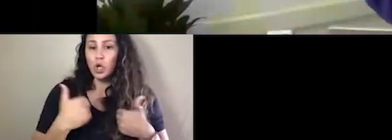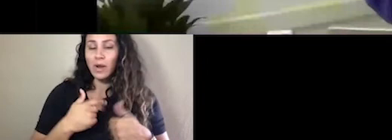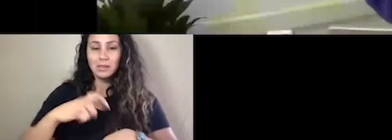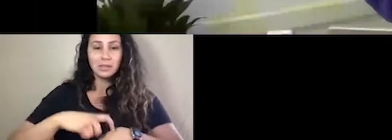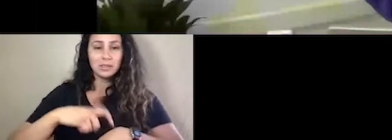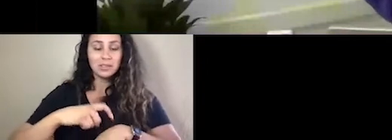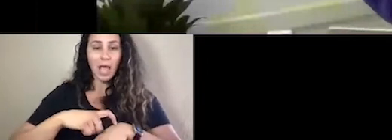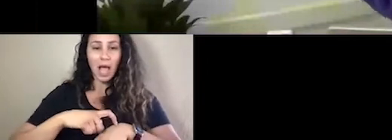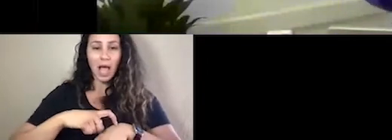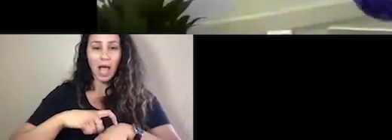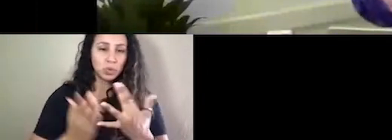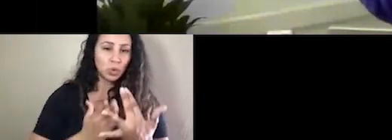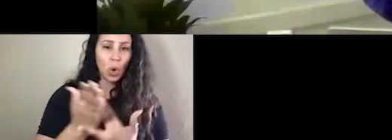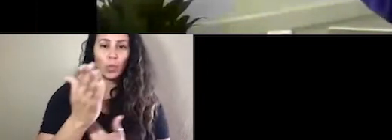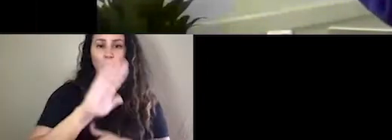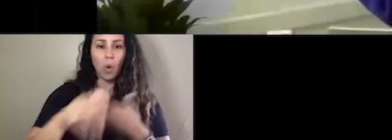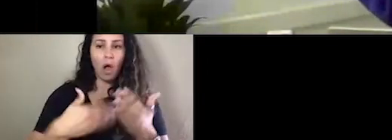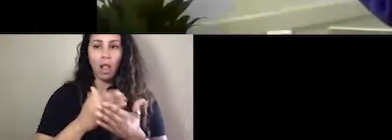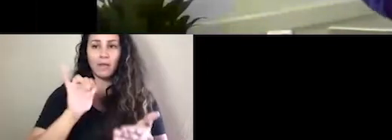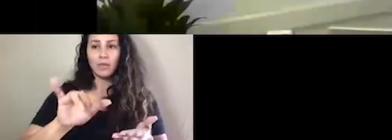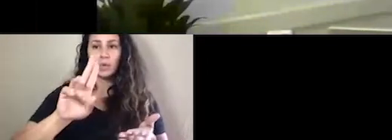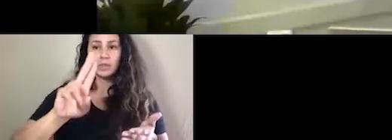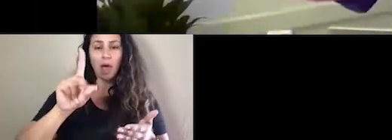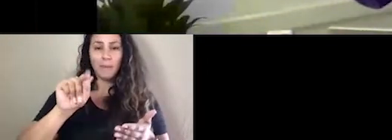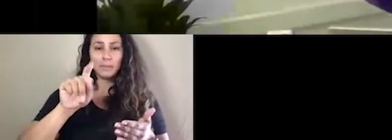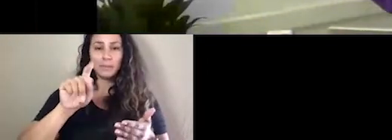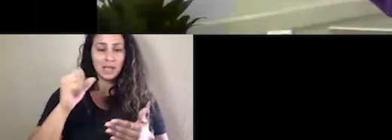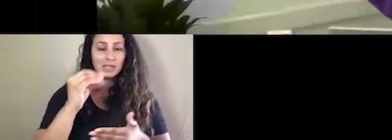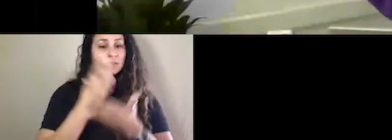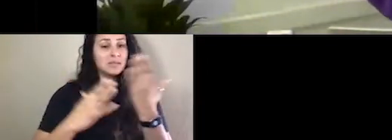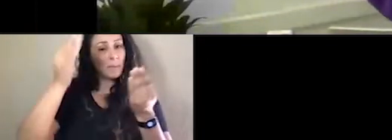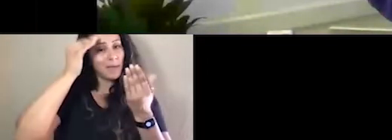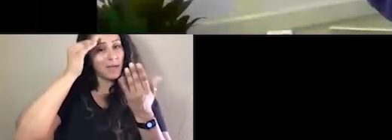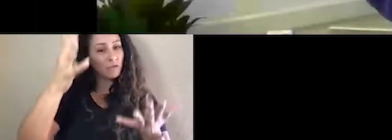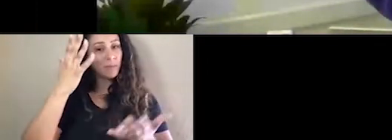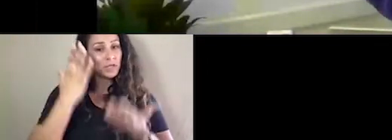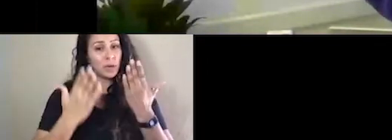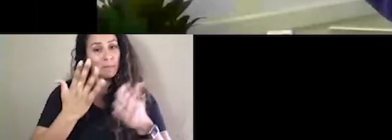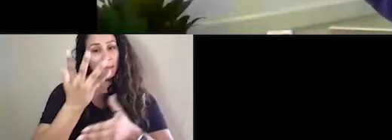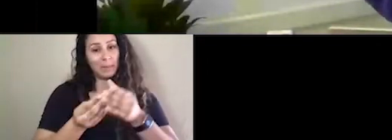go through all those updates, and some information might be then missing.